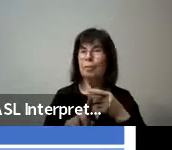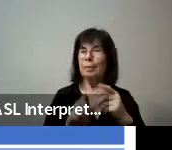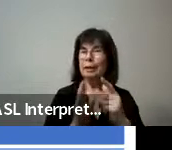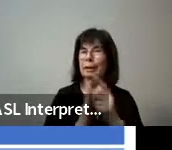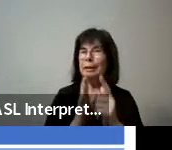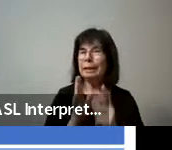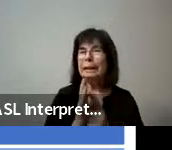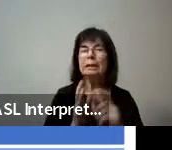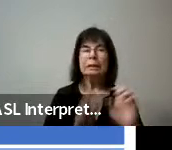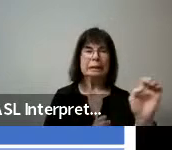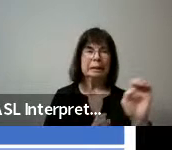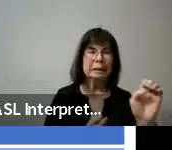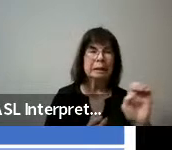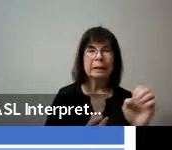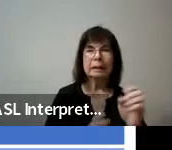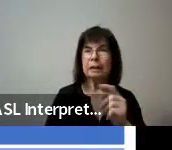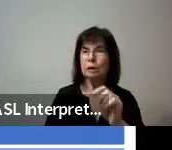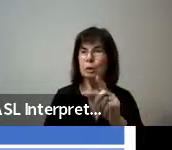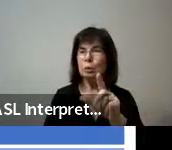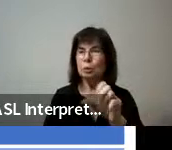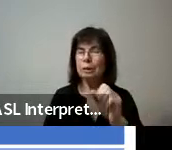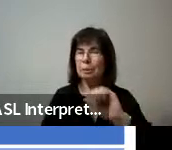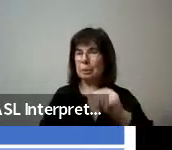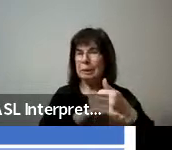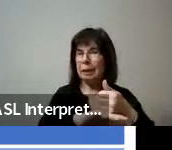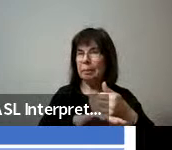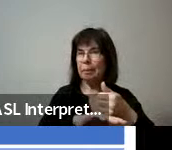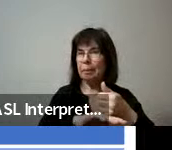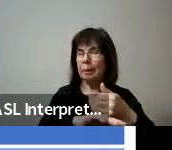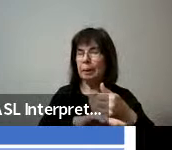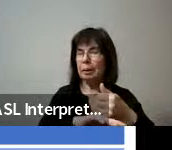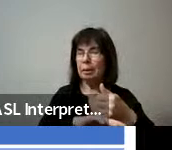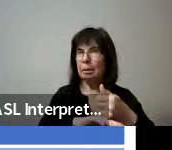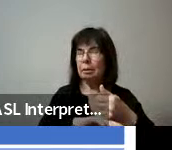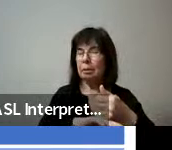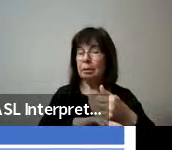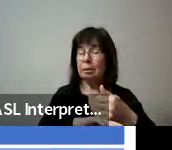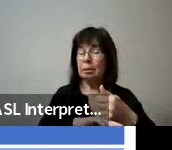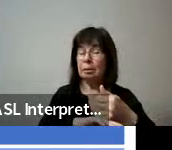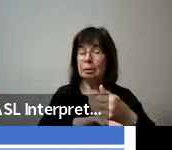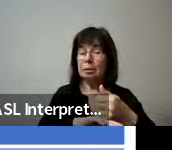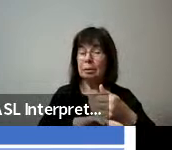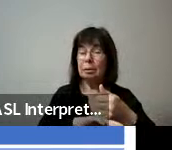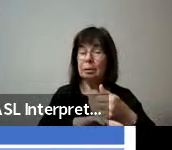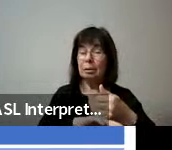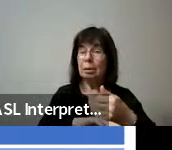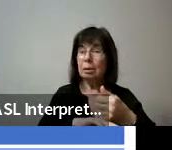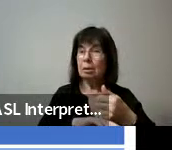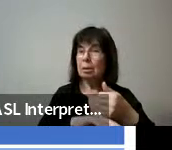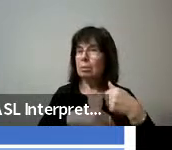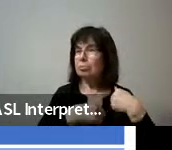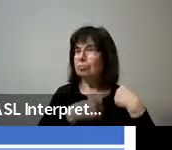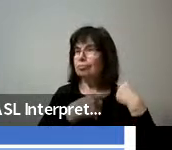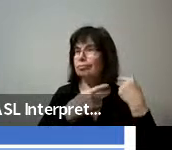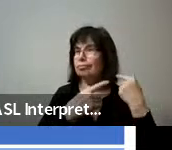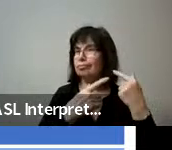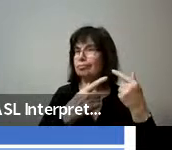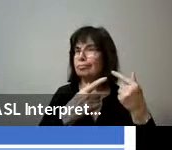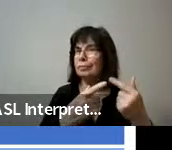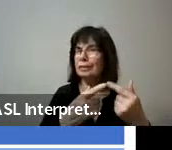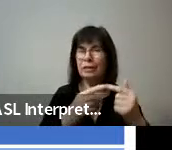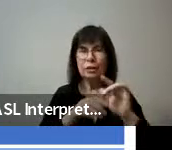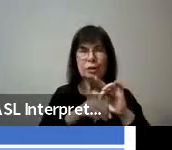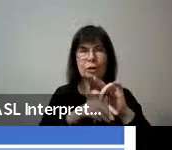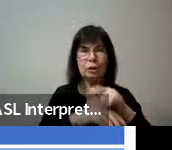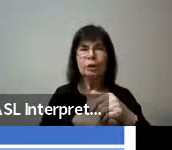the emergency legal tools that we had in place. We've been doing this, as you all know, for really since very early